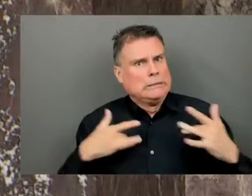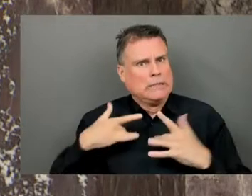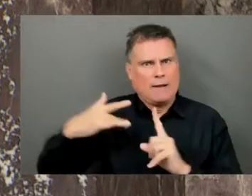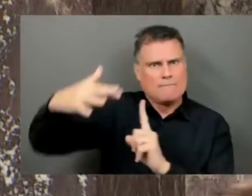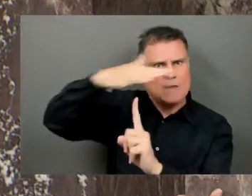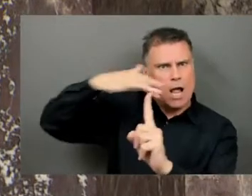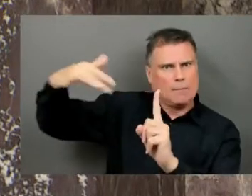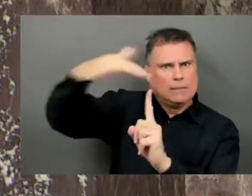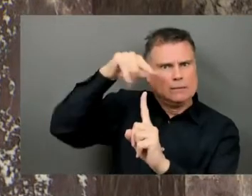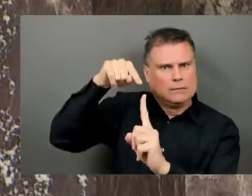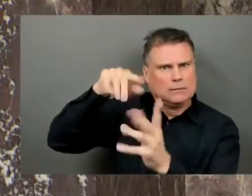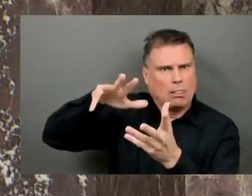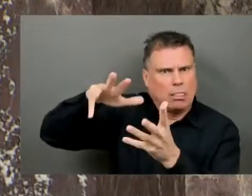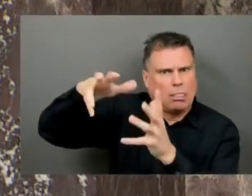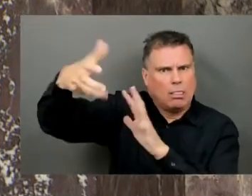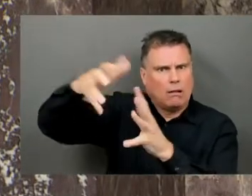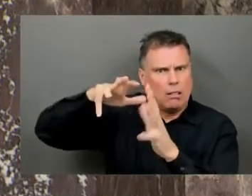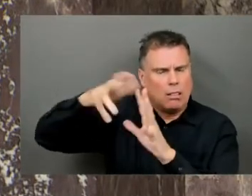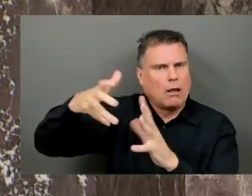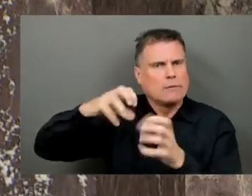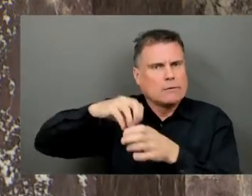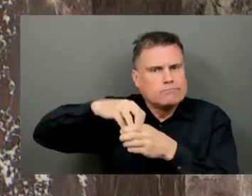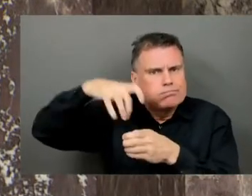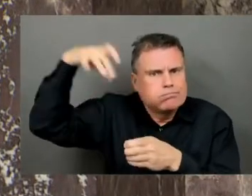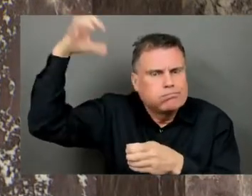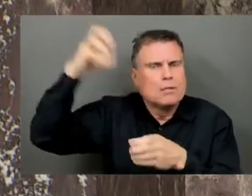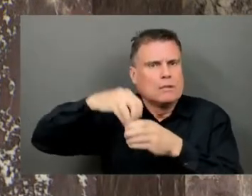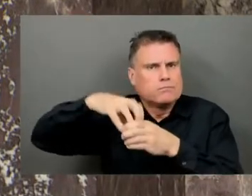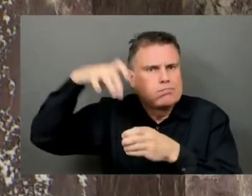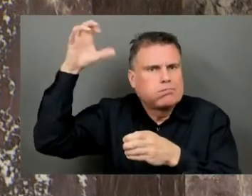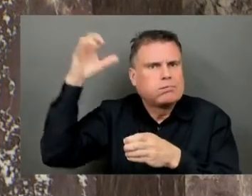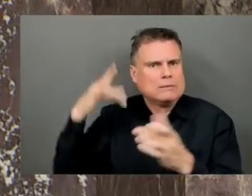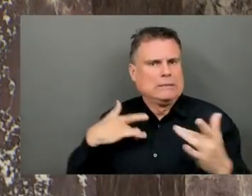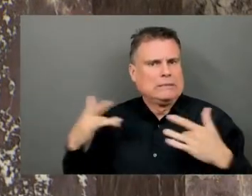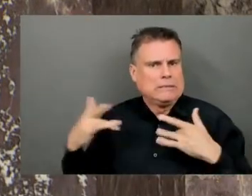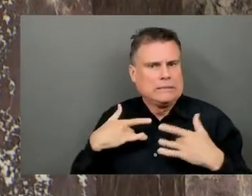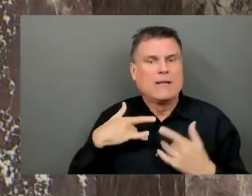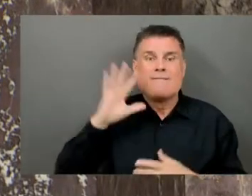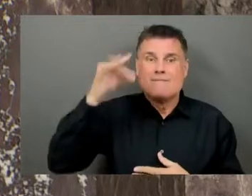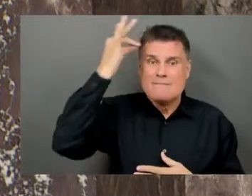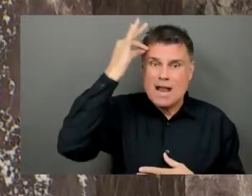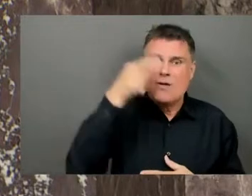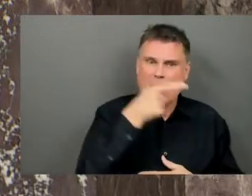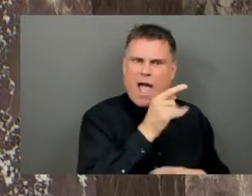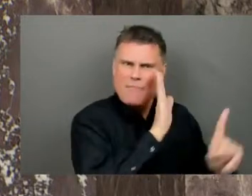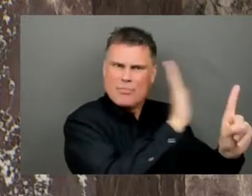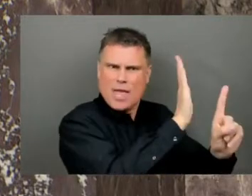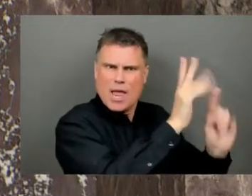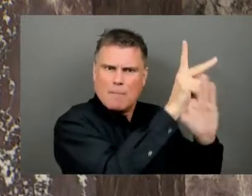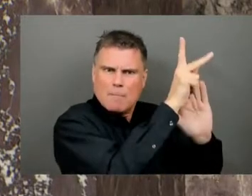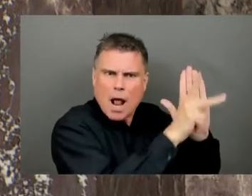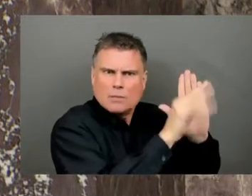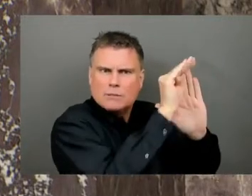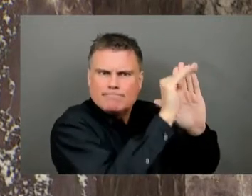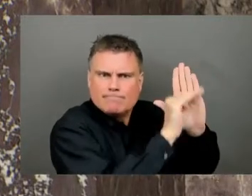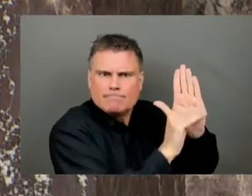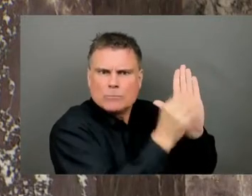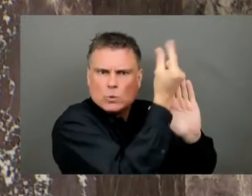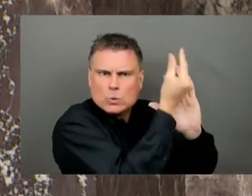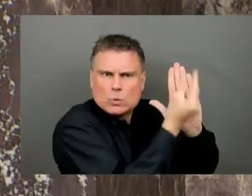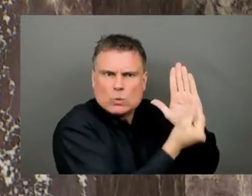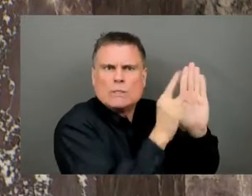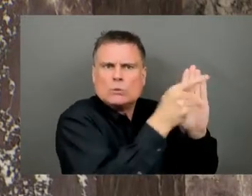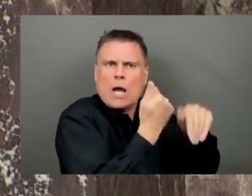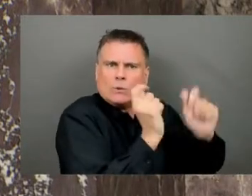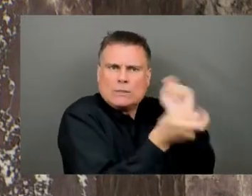government has policies and reforms that they're looking at. What we can talk to the member about is what we're doing here in British Columbia. What we're